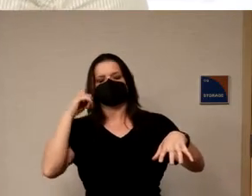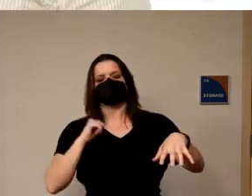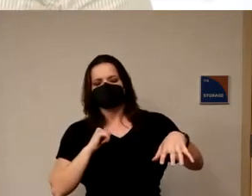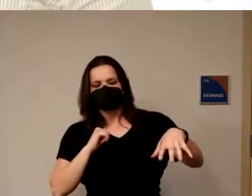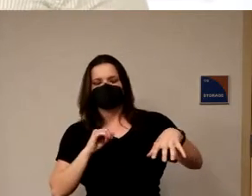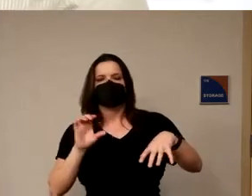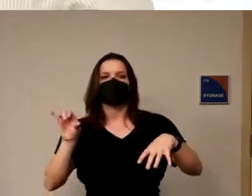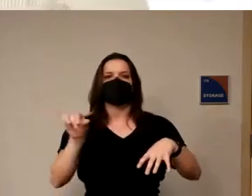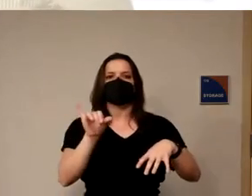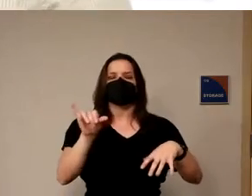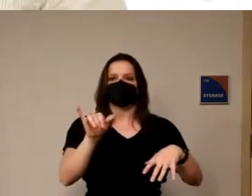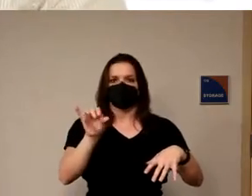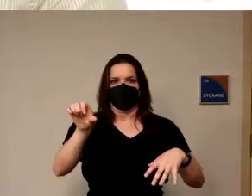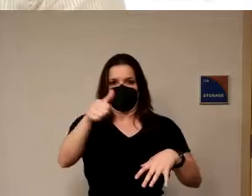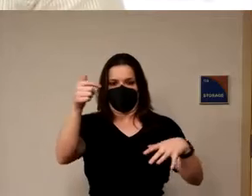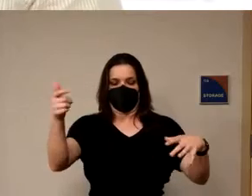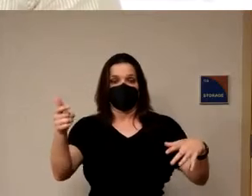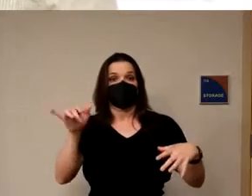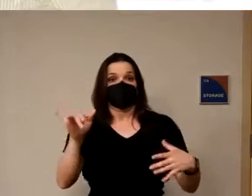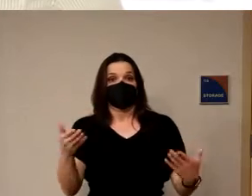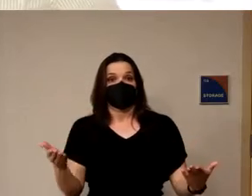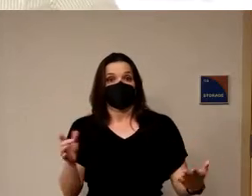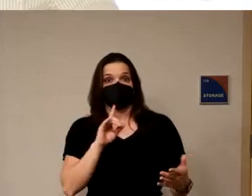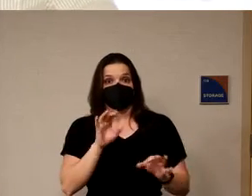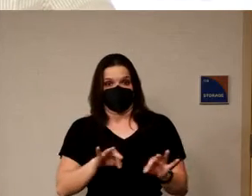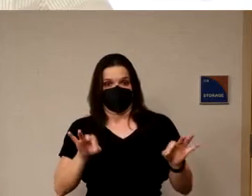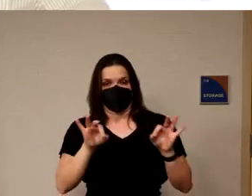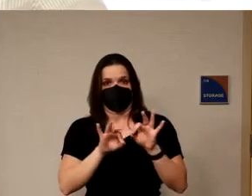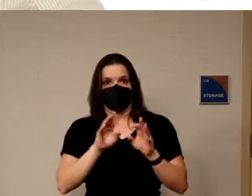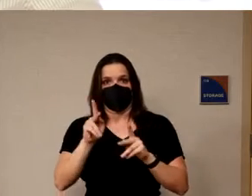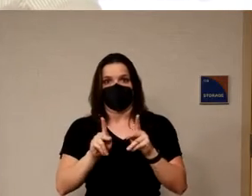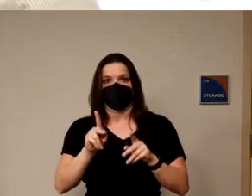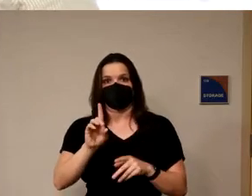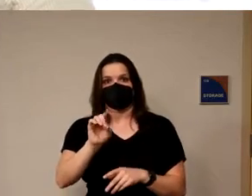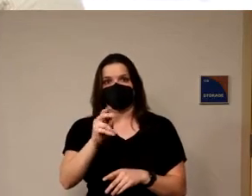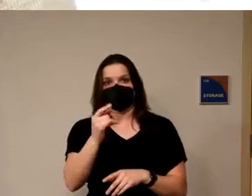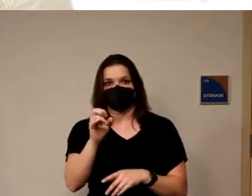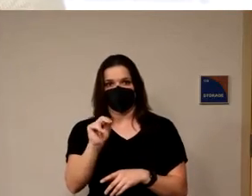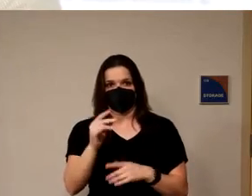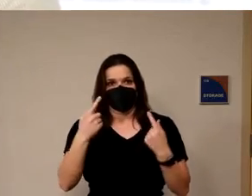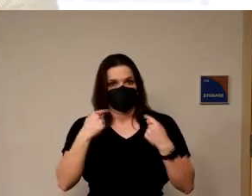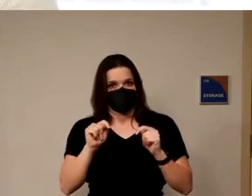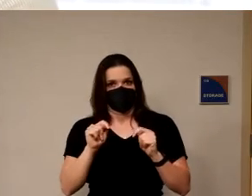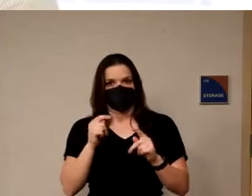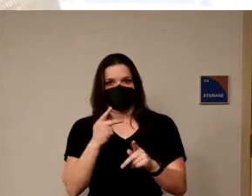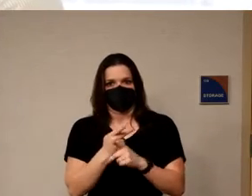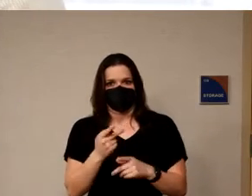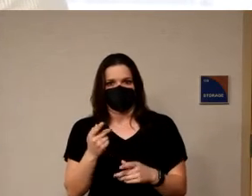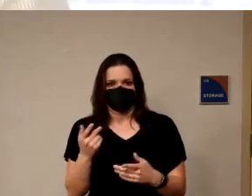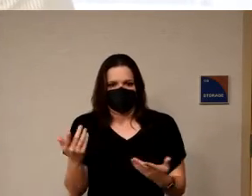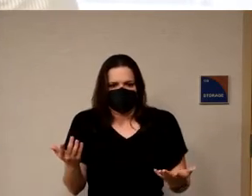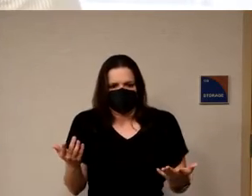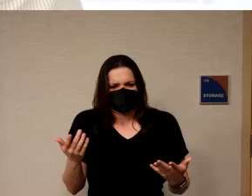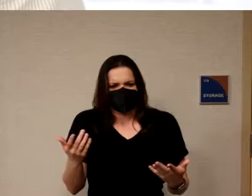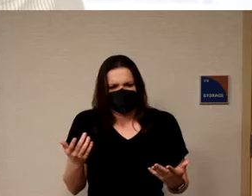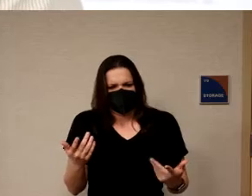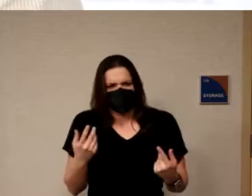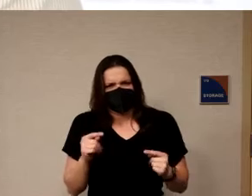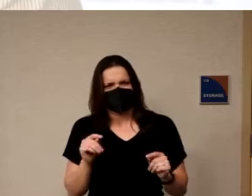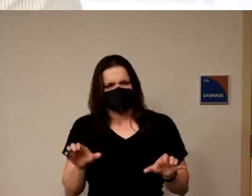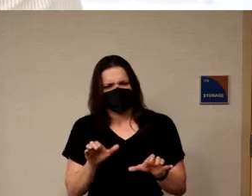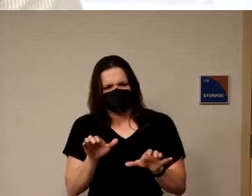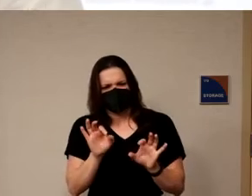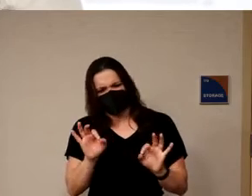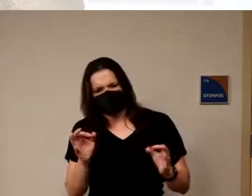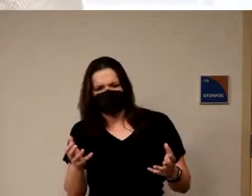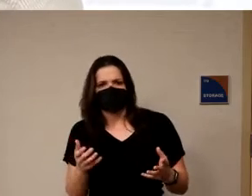And then also the other big thing, honestly, is population deviation. I'm trying to keep that pretty reasonable. And then I'm also